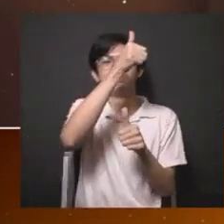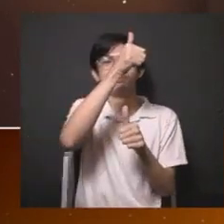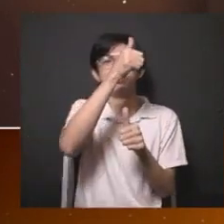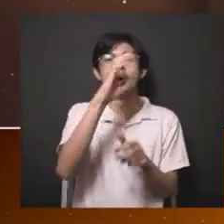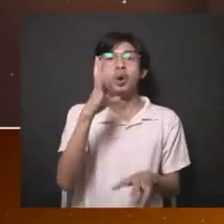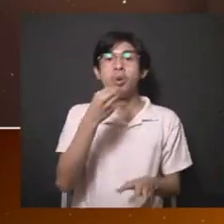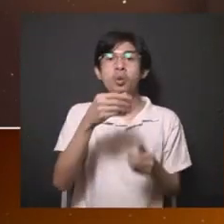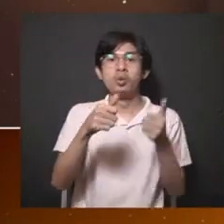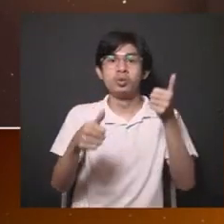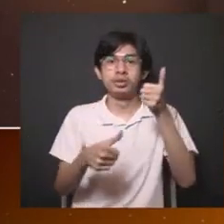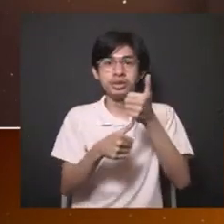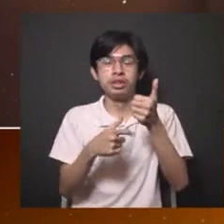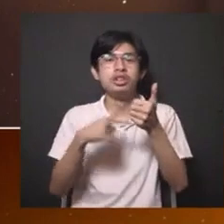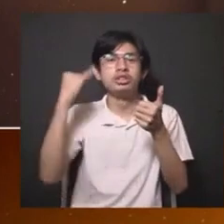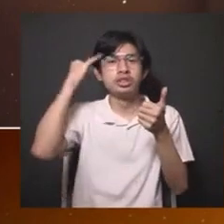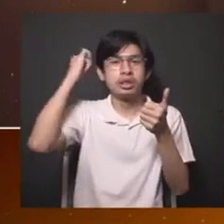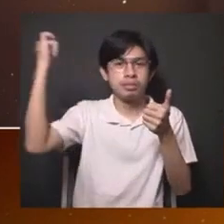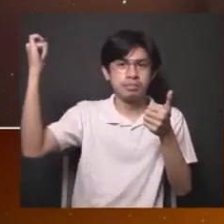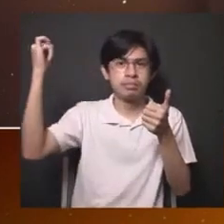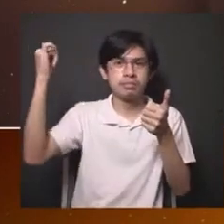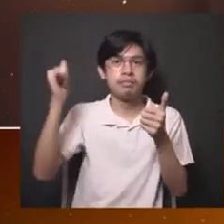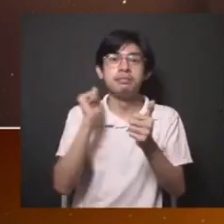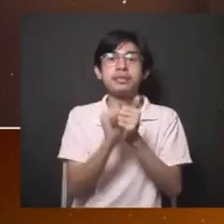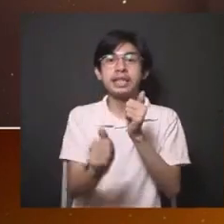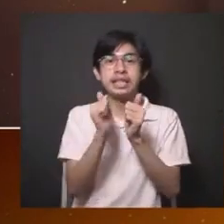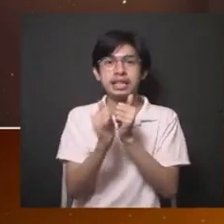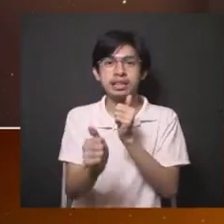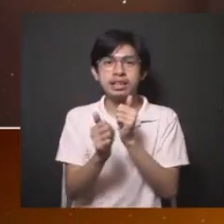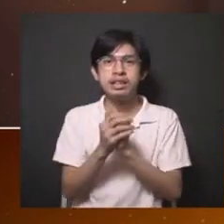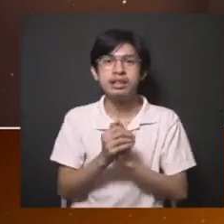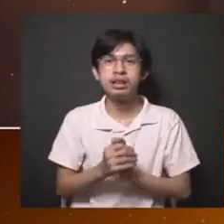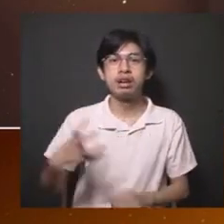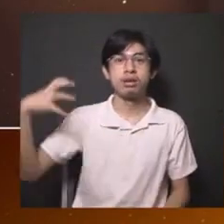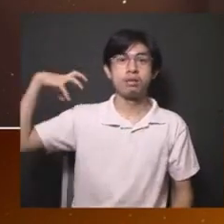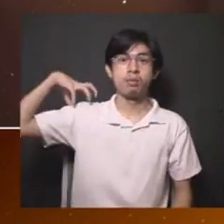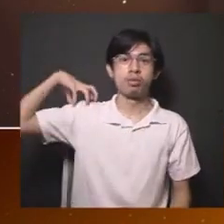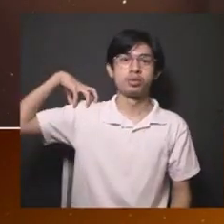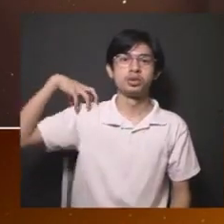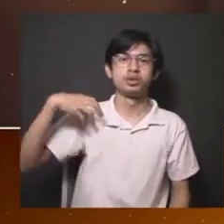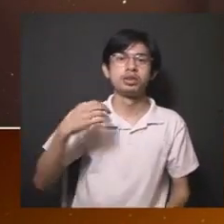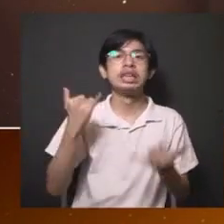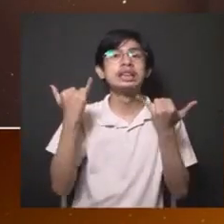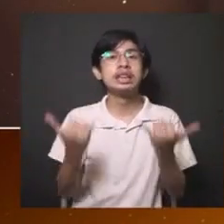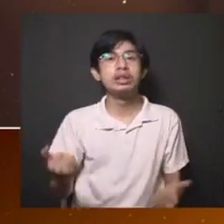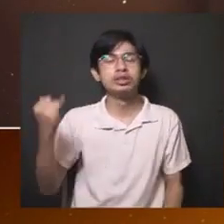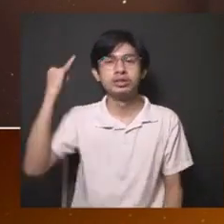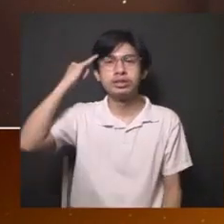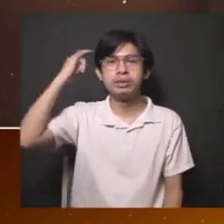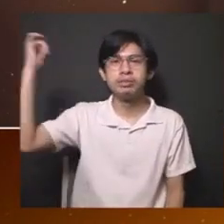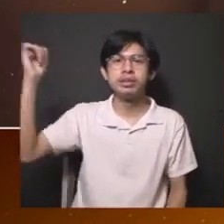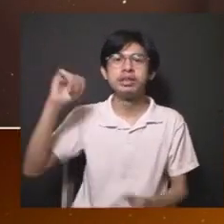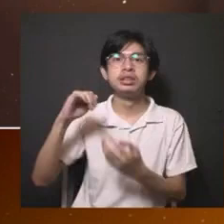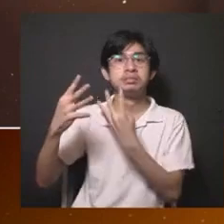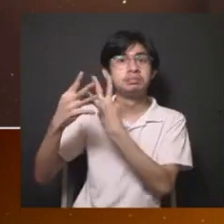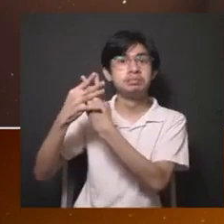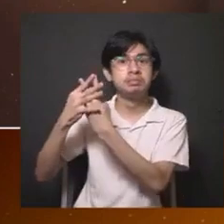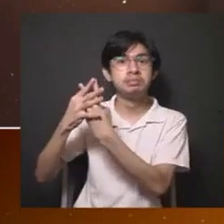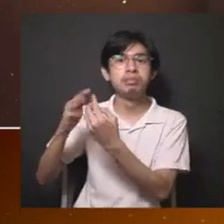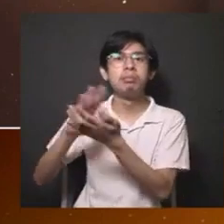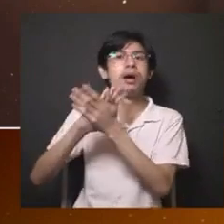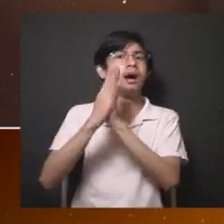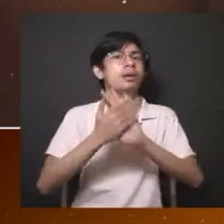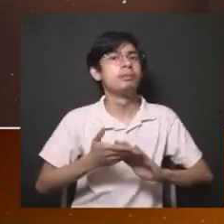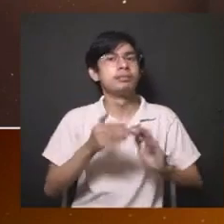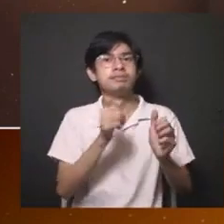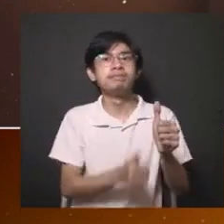From becoming a prisoner, now Joseph is somewhat becoming like a prime minister, having power.